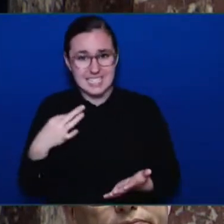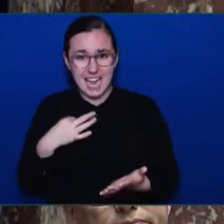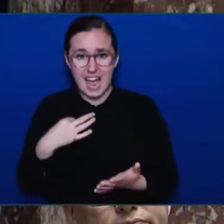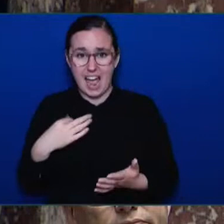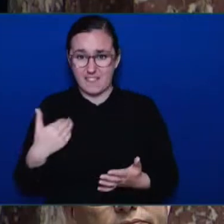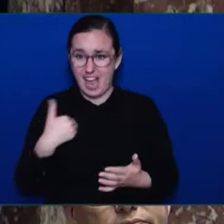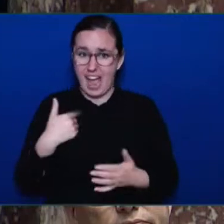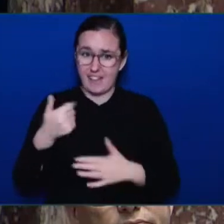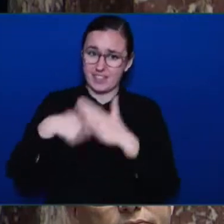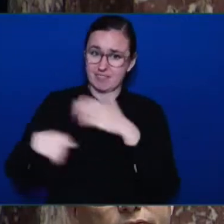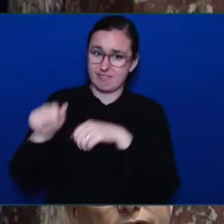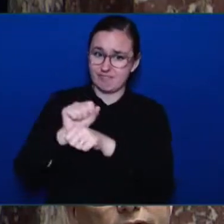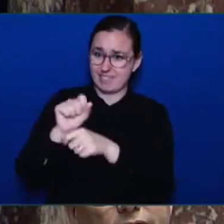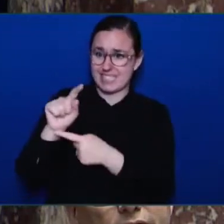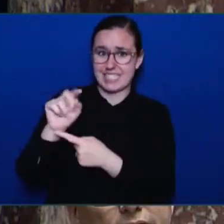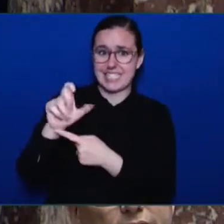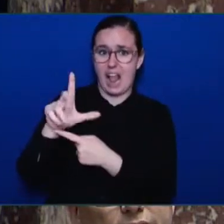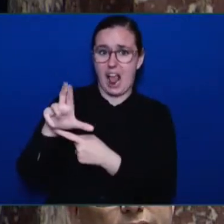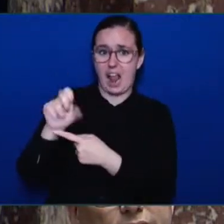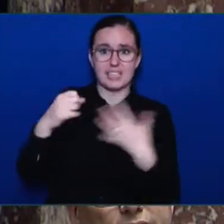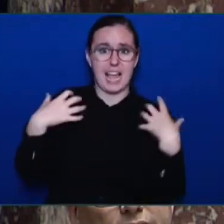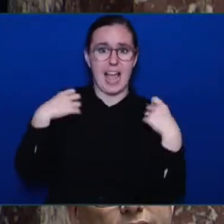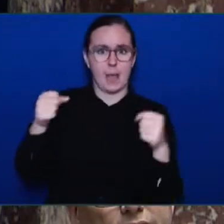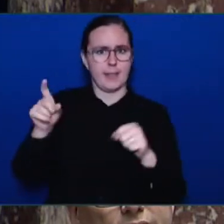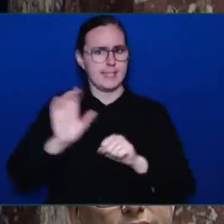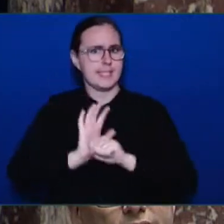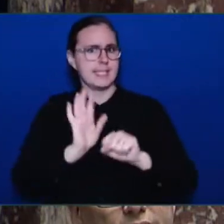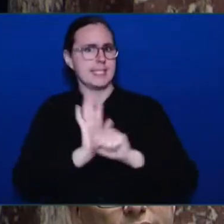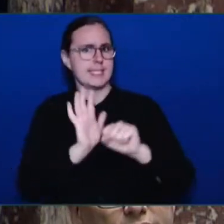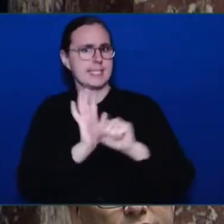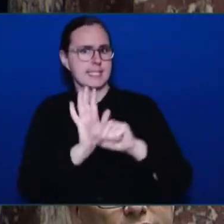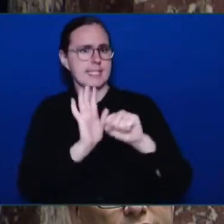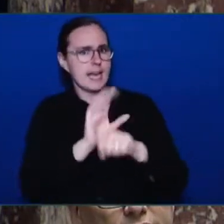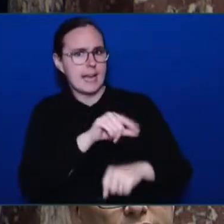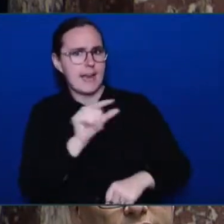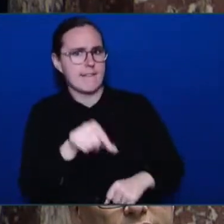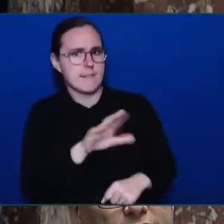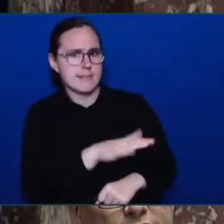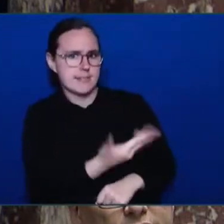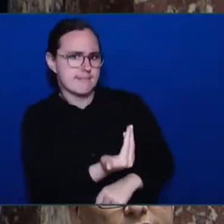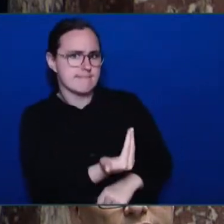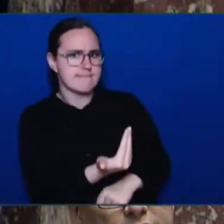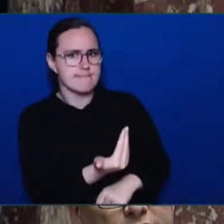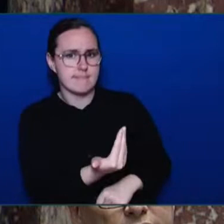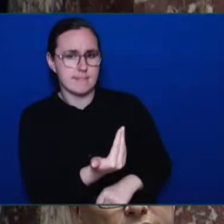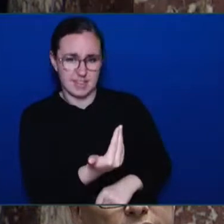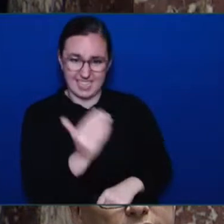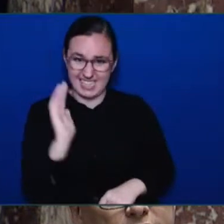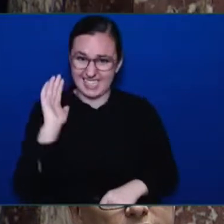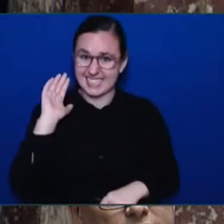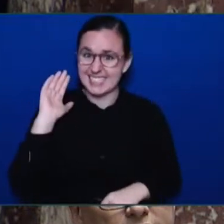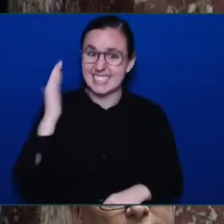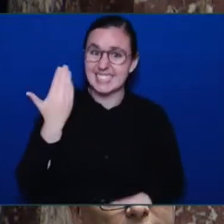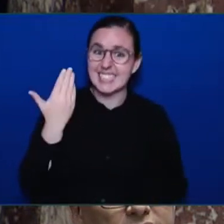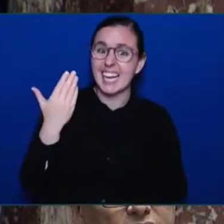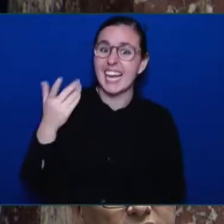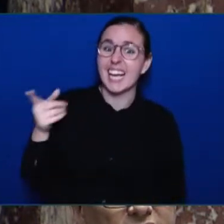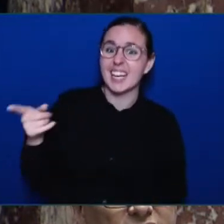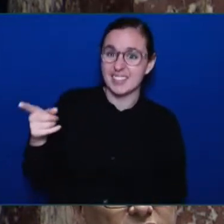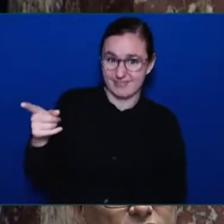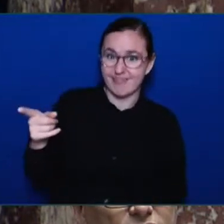not just for oil and gas companies, Mr. Speaker. They're now getting into the corporatization of our healthcare system as